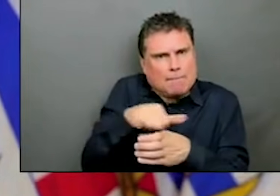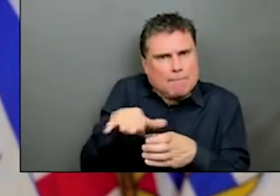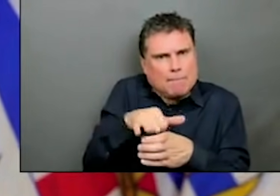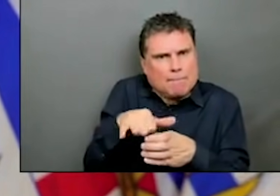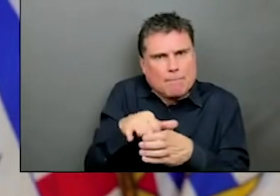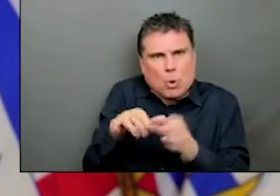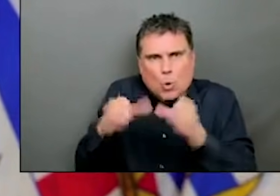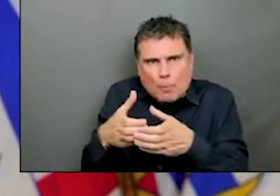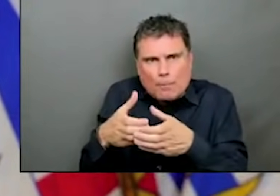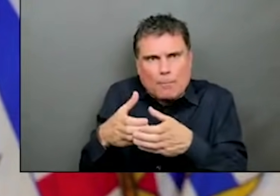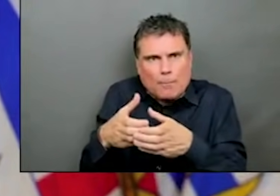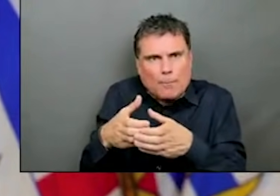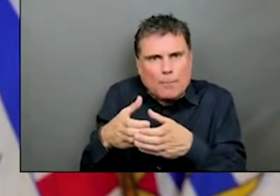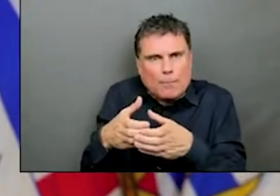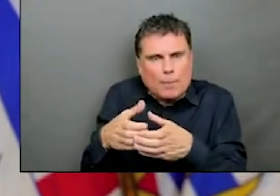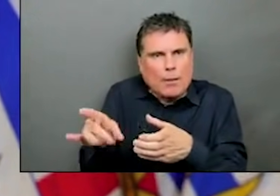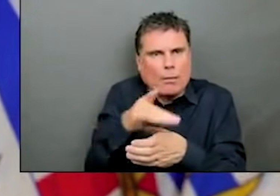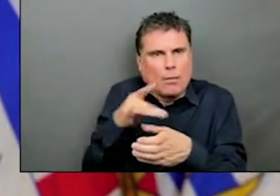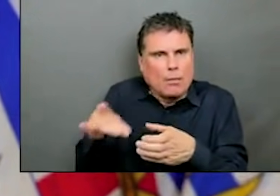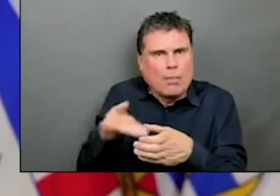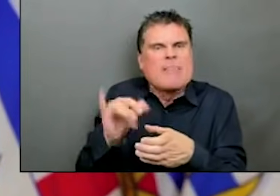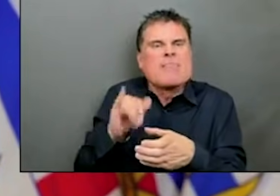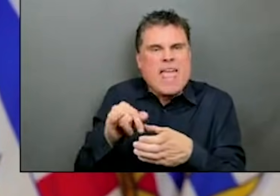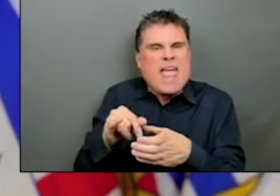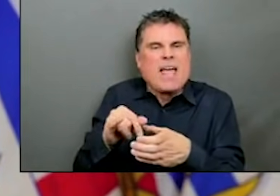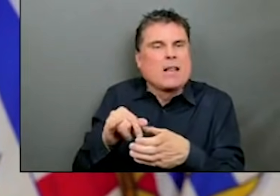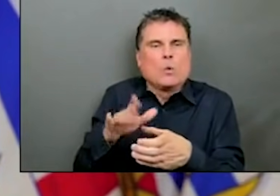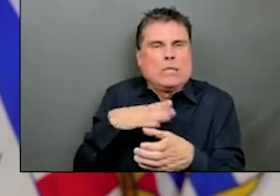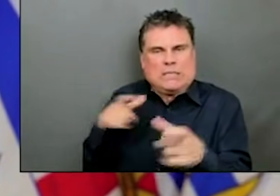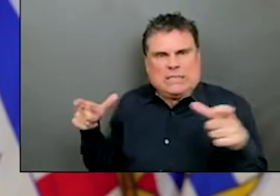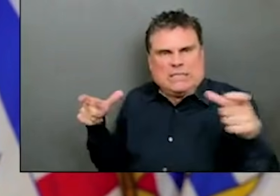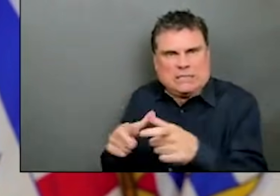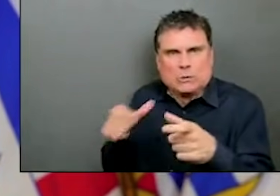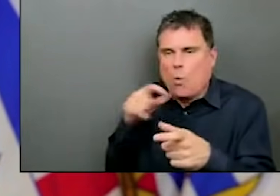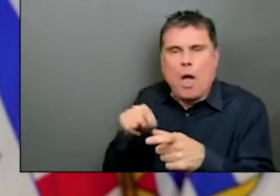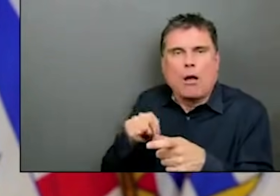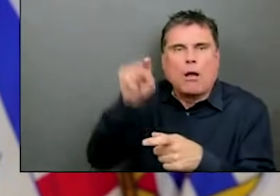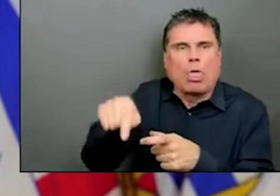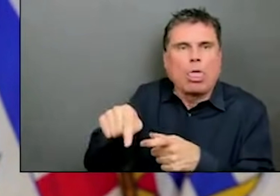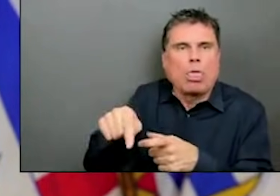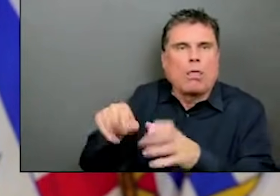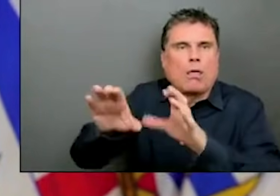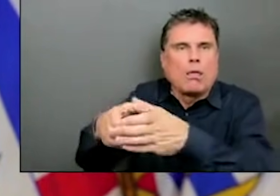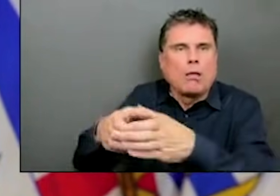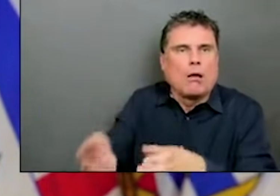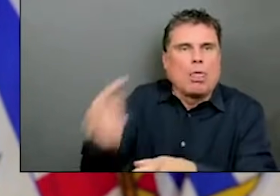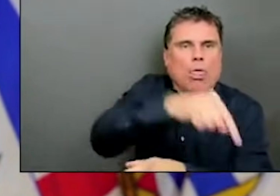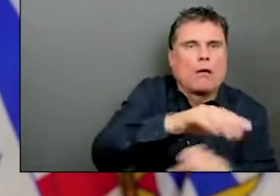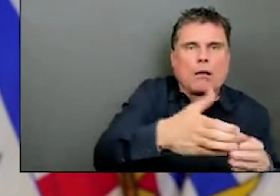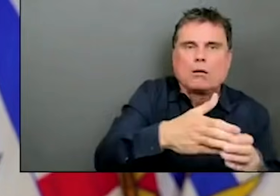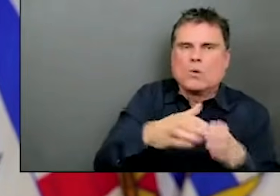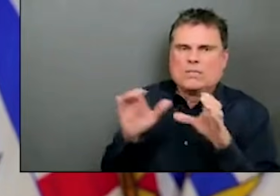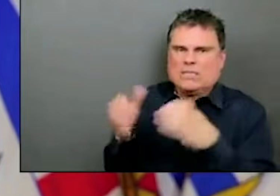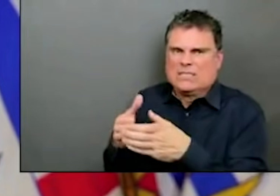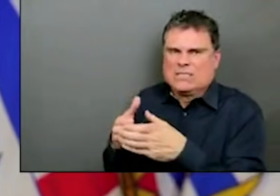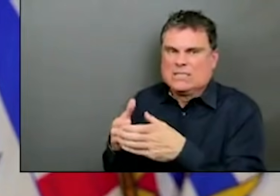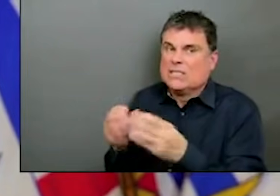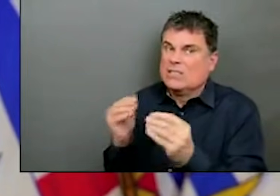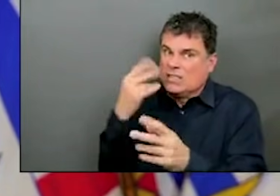to prevent the next generation of transmission. But it is harder the greater the number of cases there